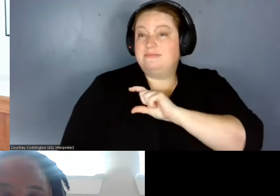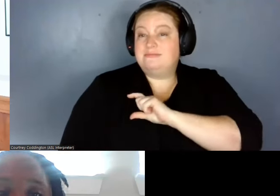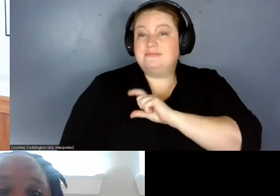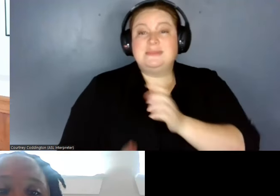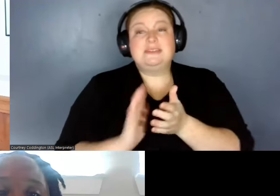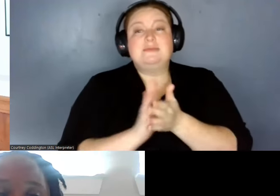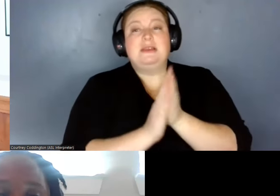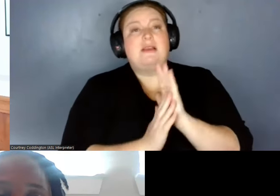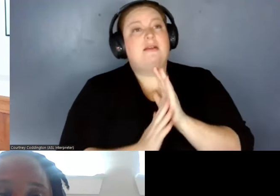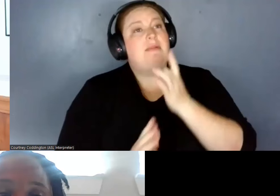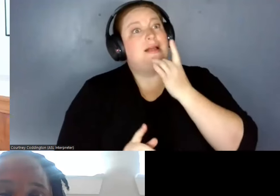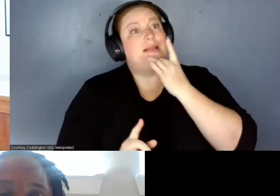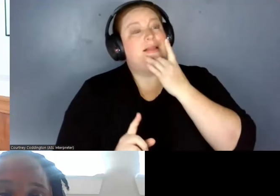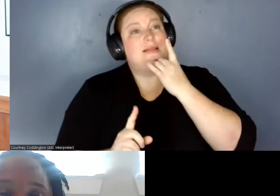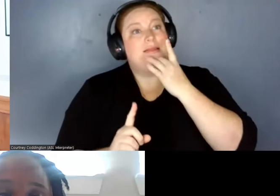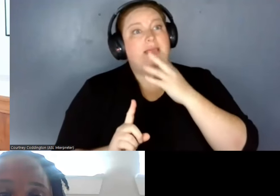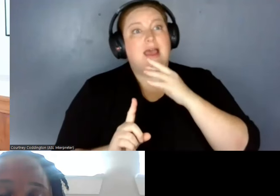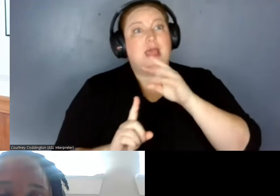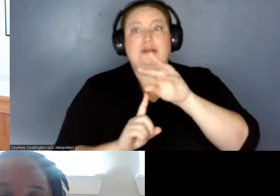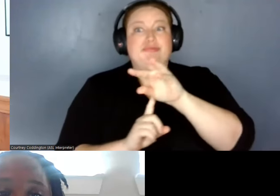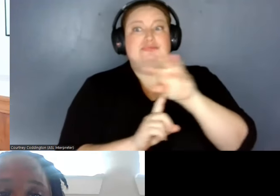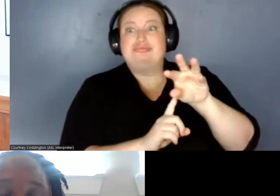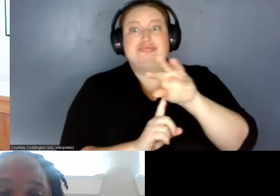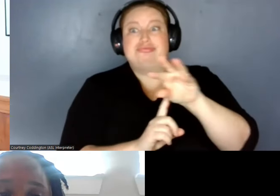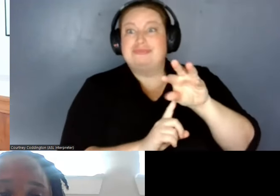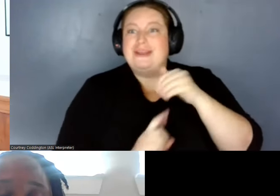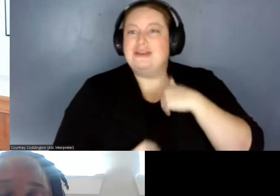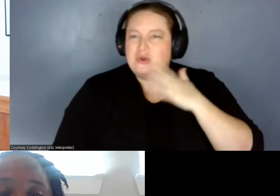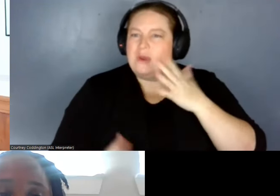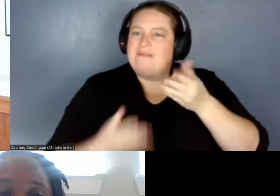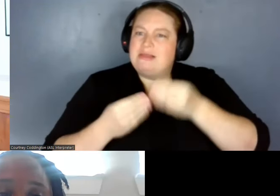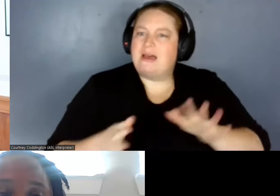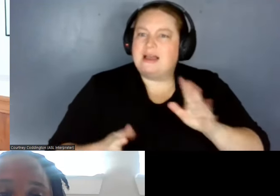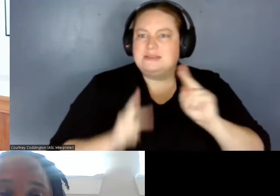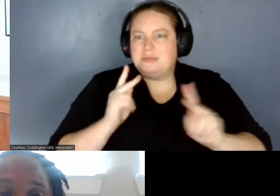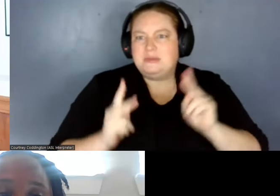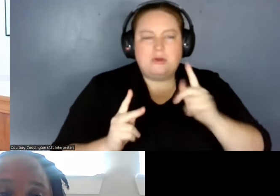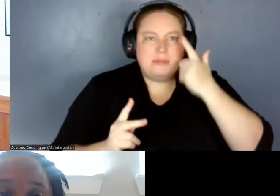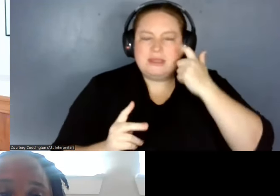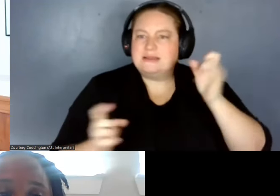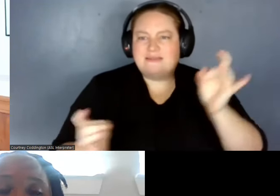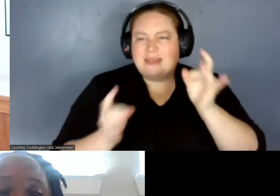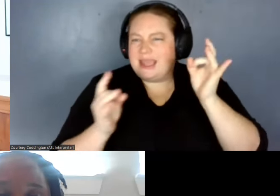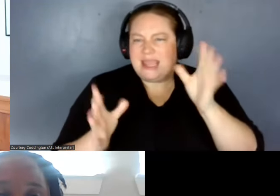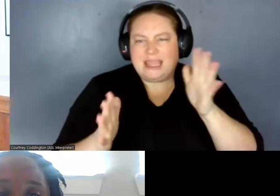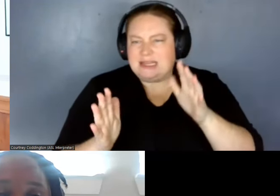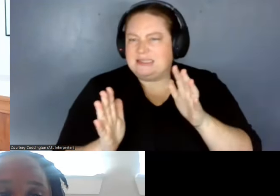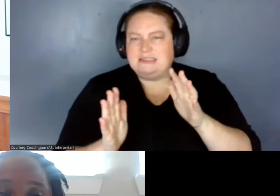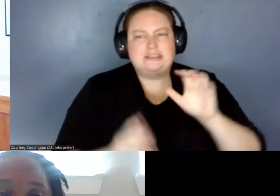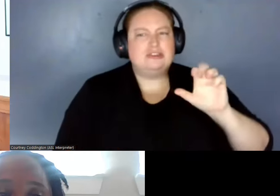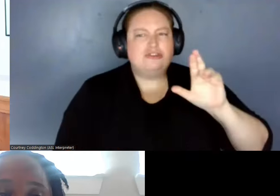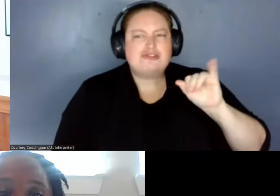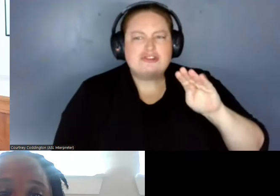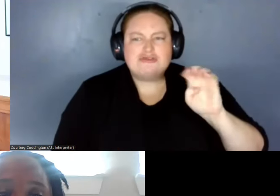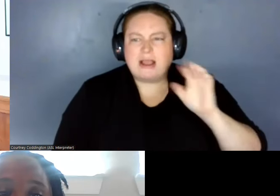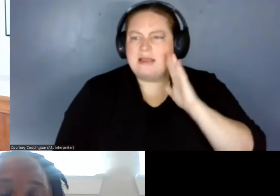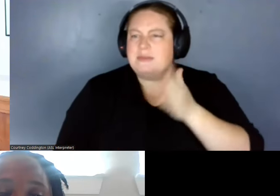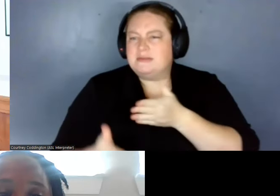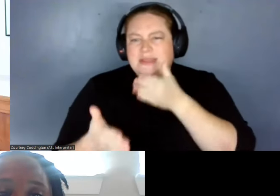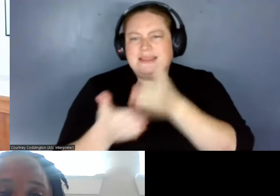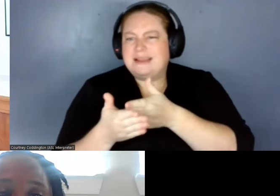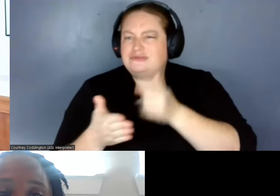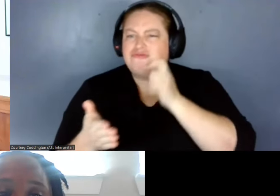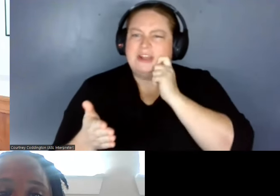to others who have lost loved ones due to a heinous crime and to combat racism. I just want to thank you for